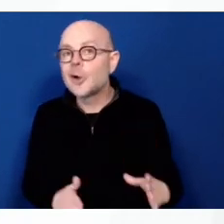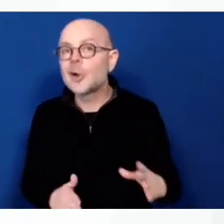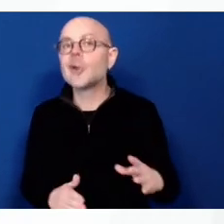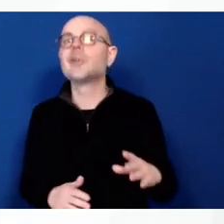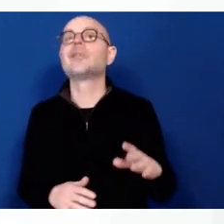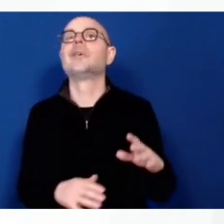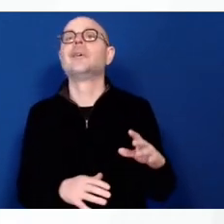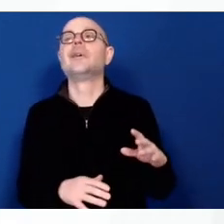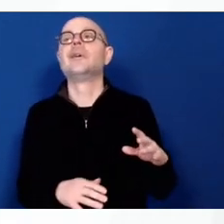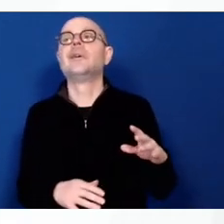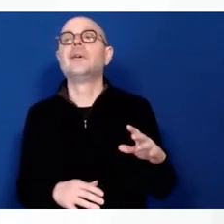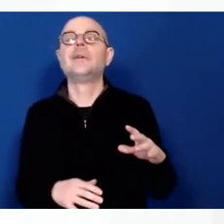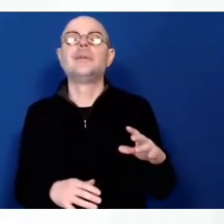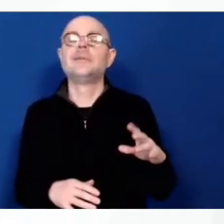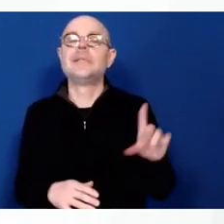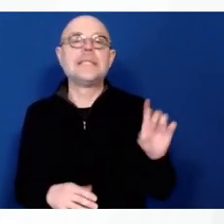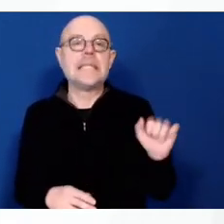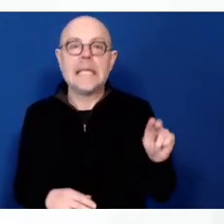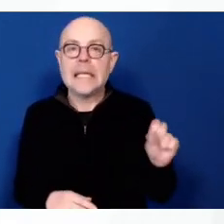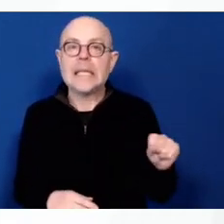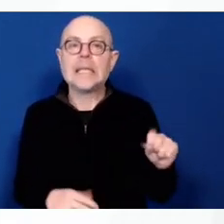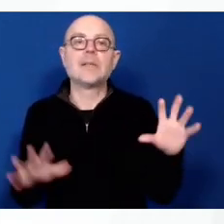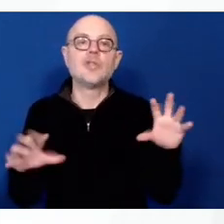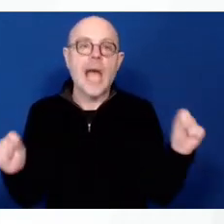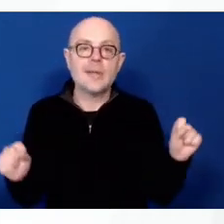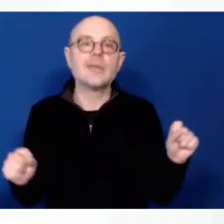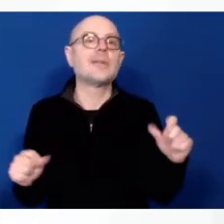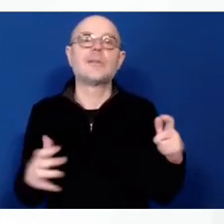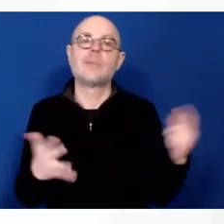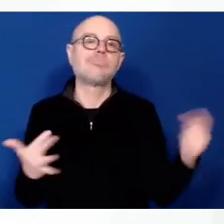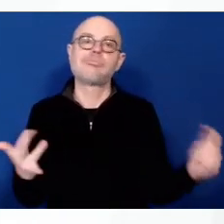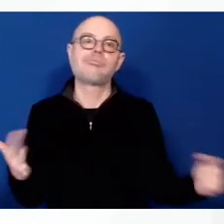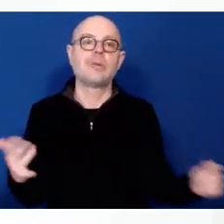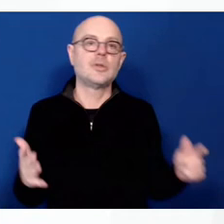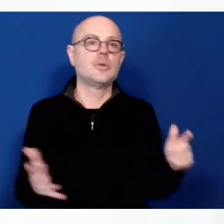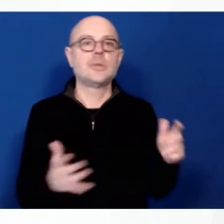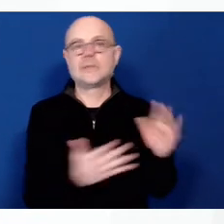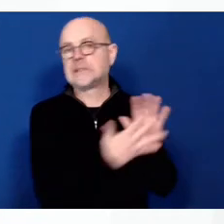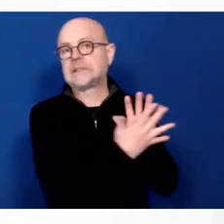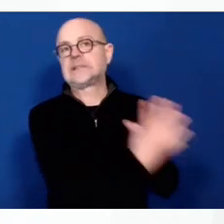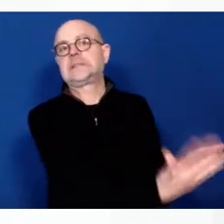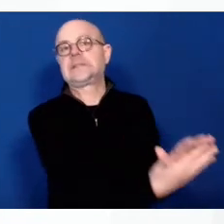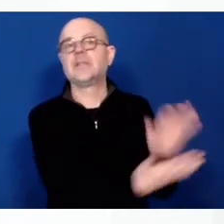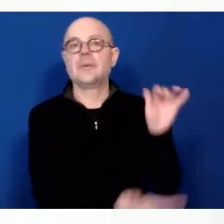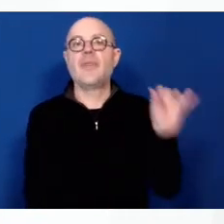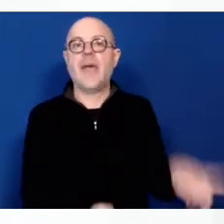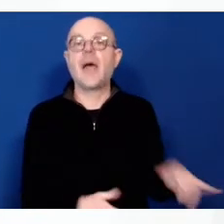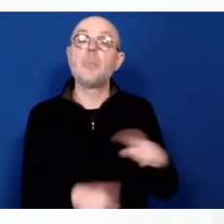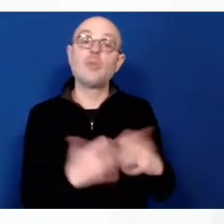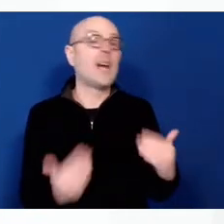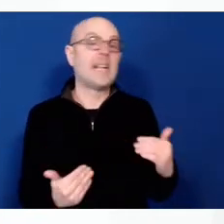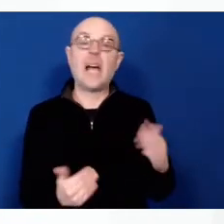budget and deans and chancellors to cope with the impact. But right now, that looks very unlikely.